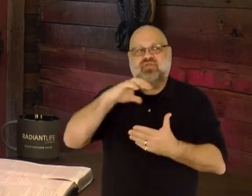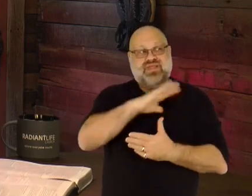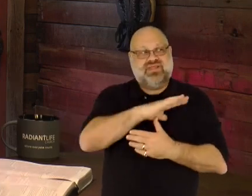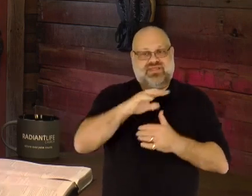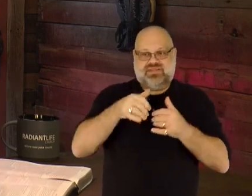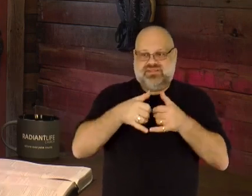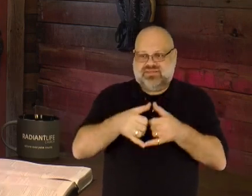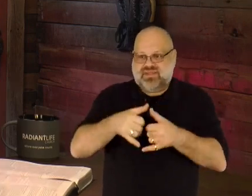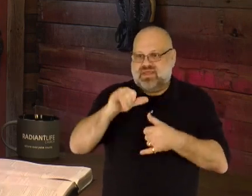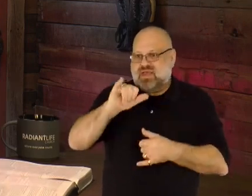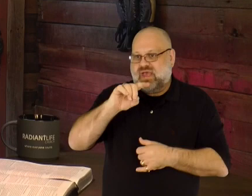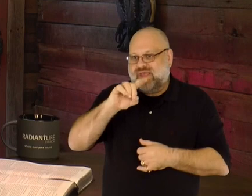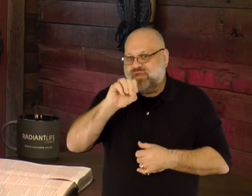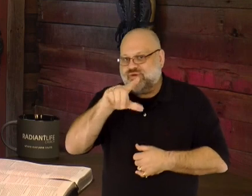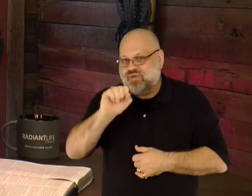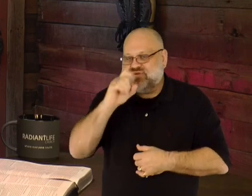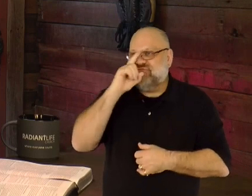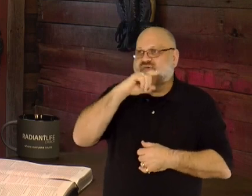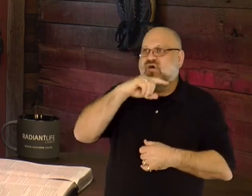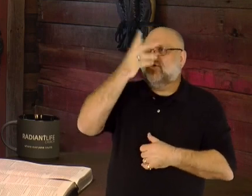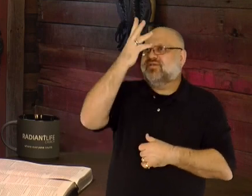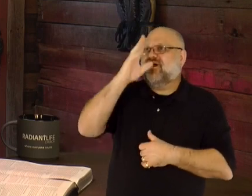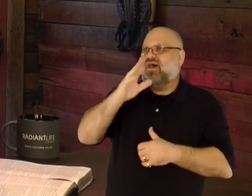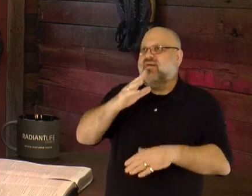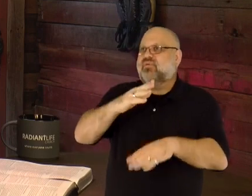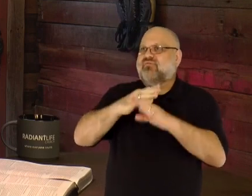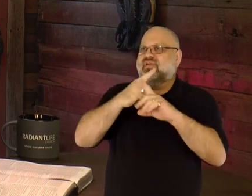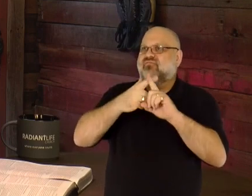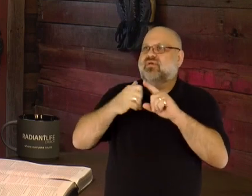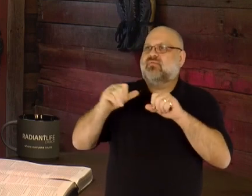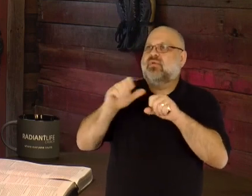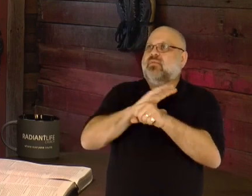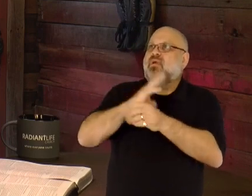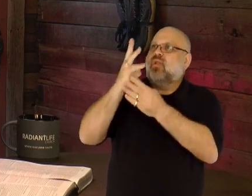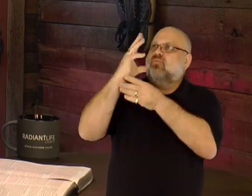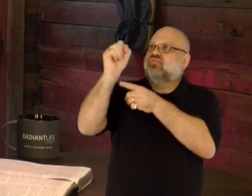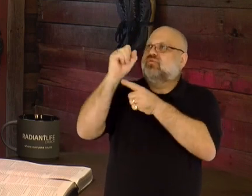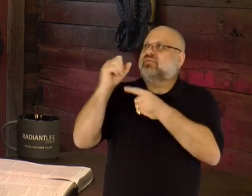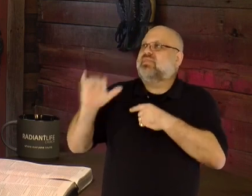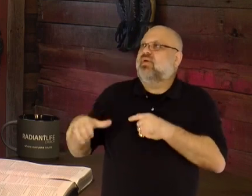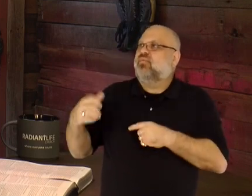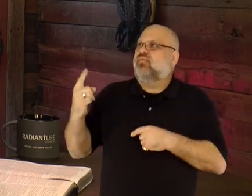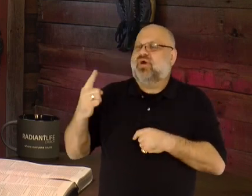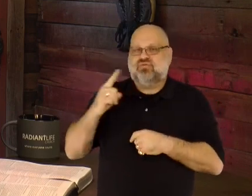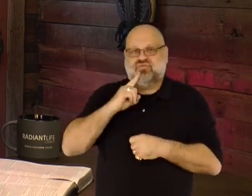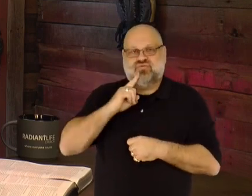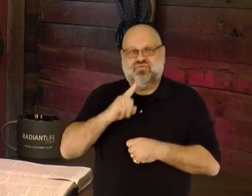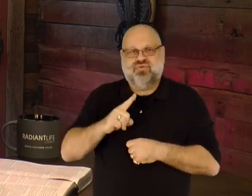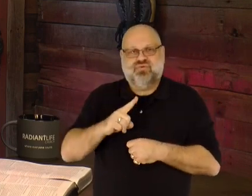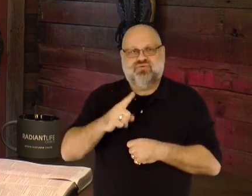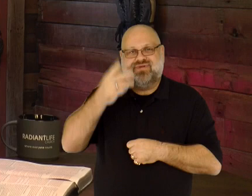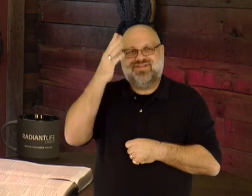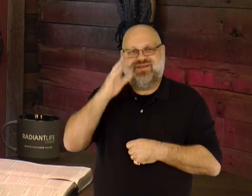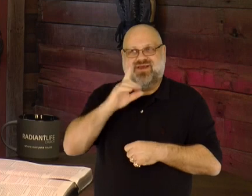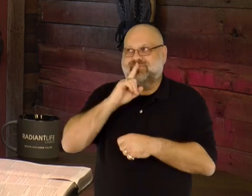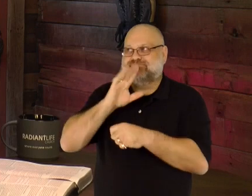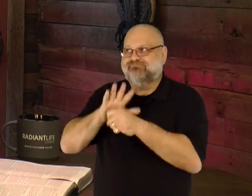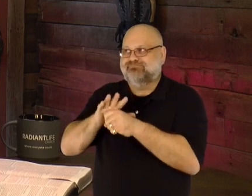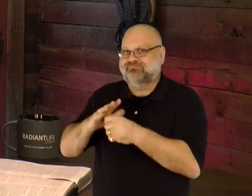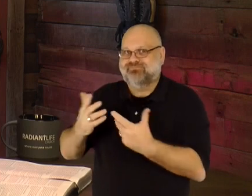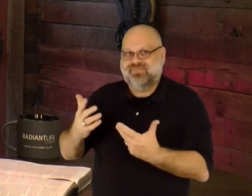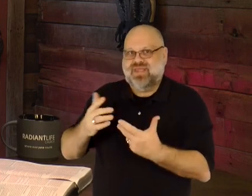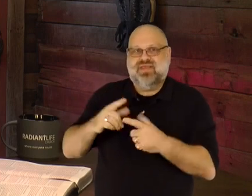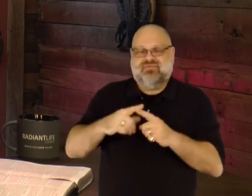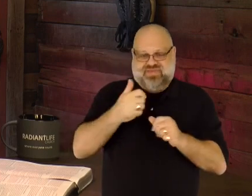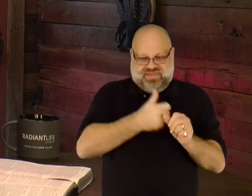the false gods that kept him from being totally sold out to the one true God. For each of us, the one thing that